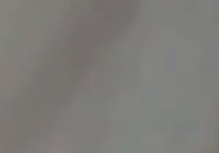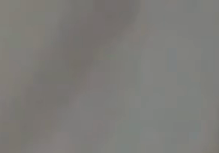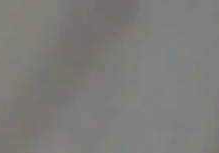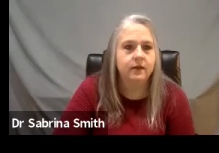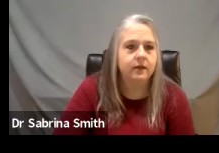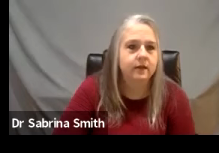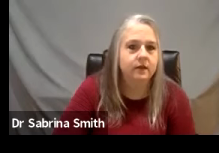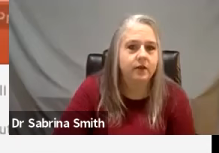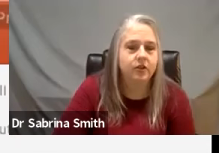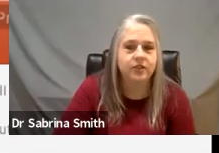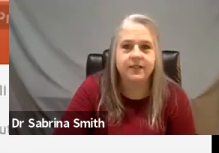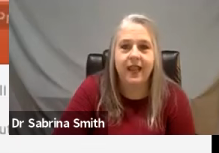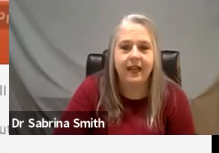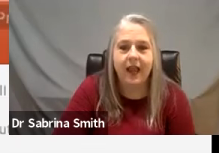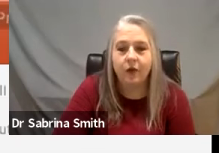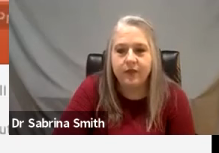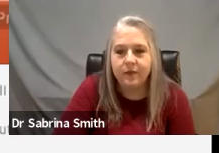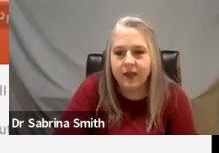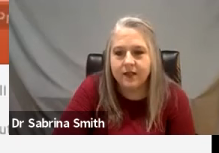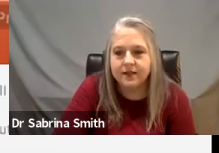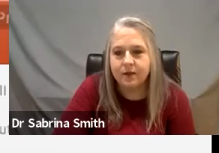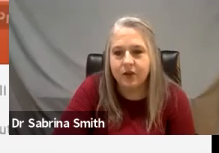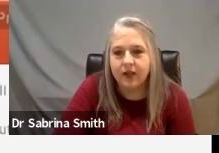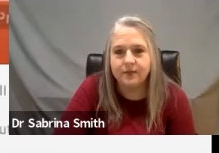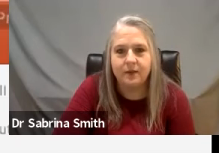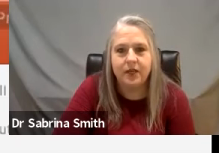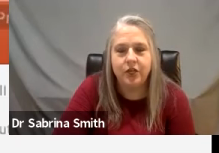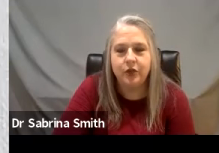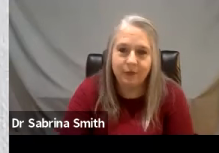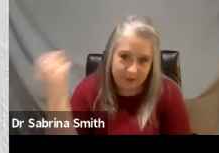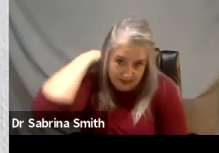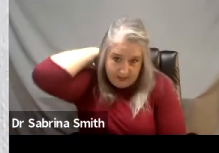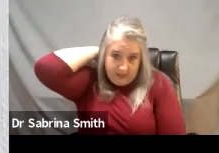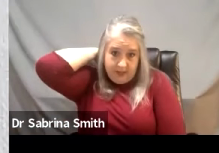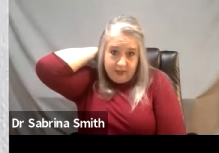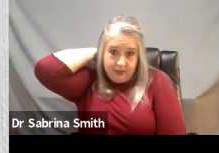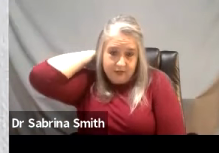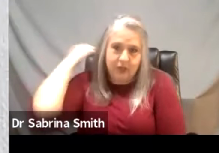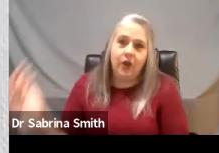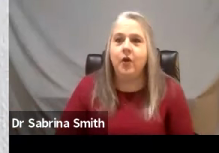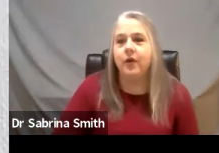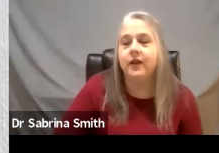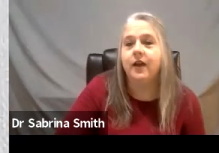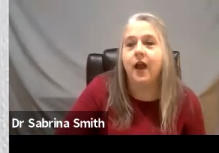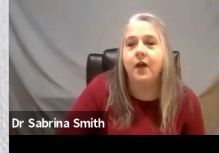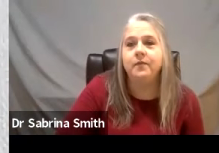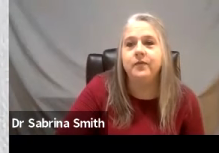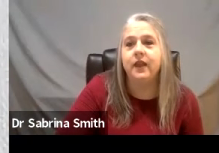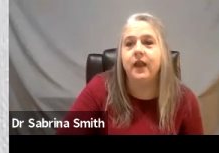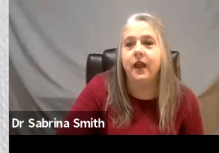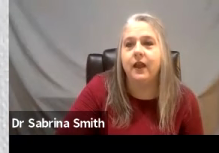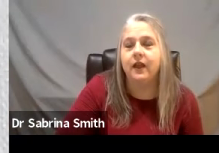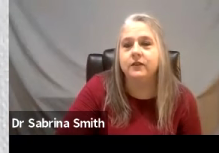and are just hanging out with me, and some of you guys might be new. So,